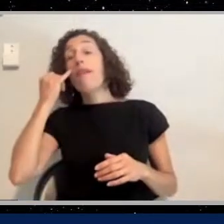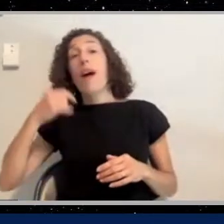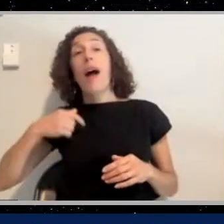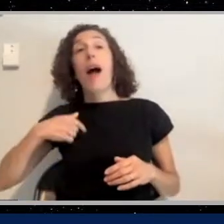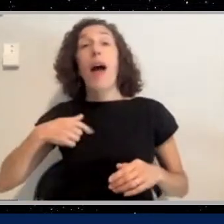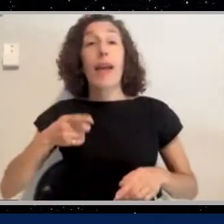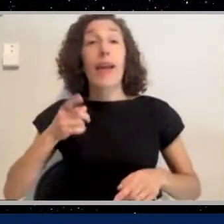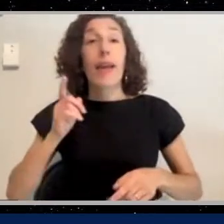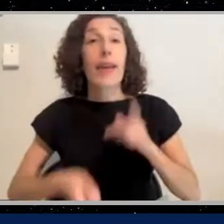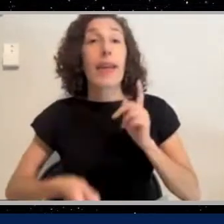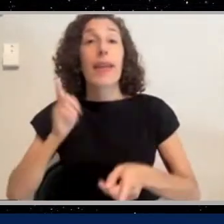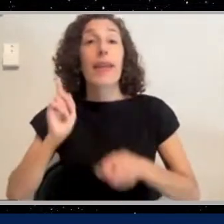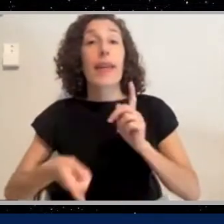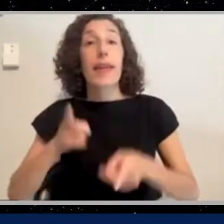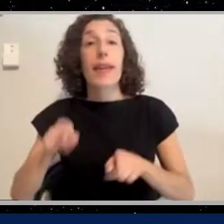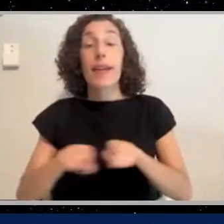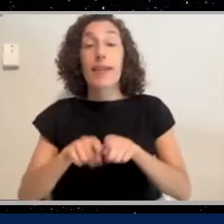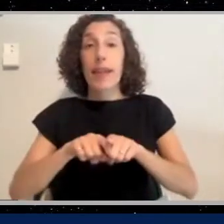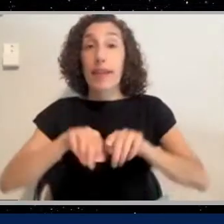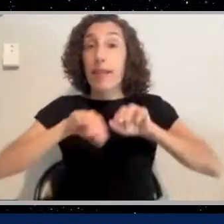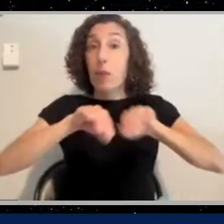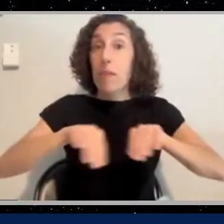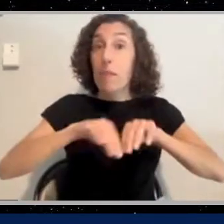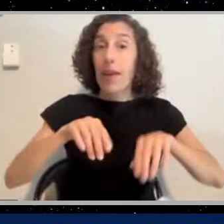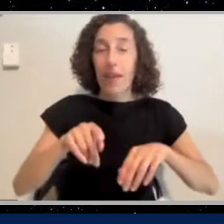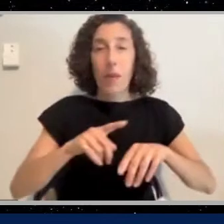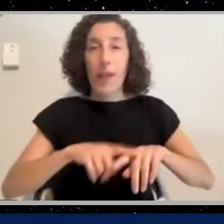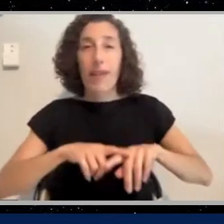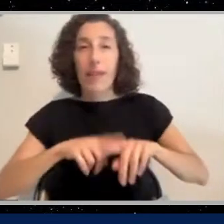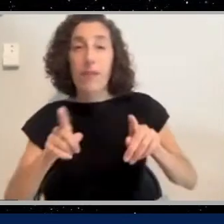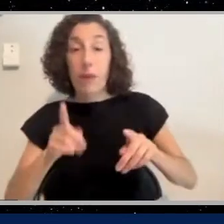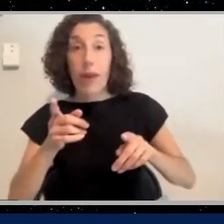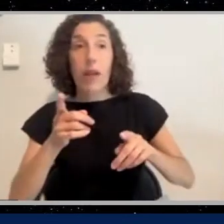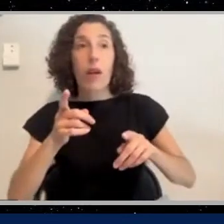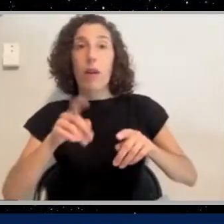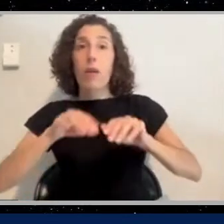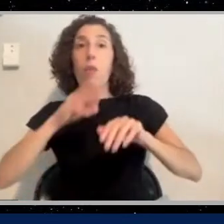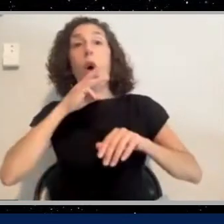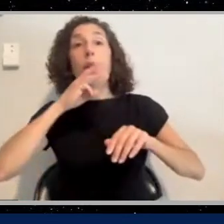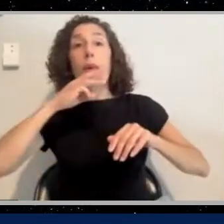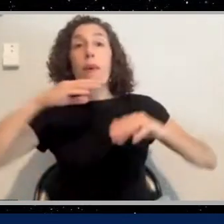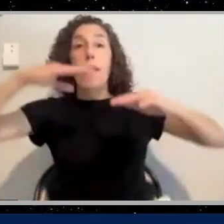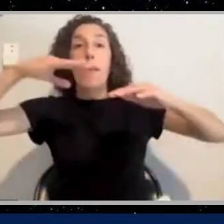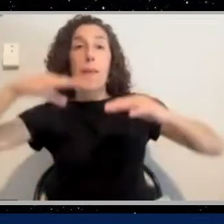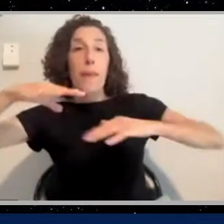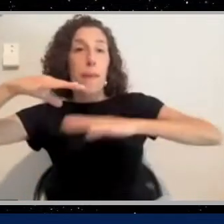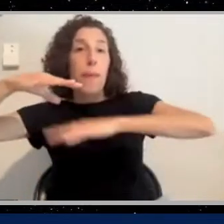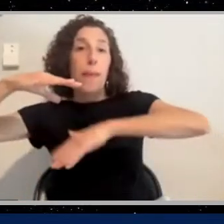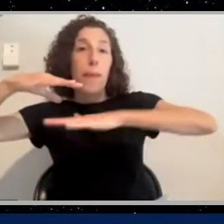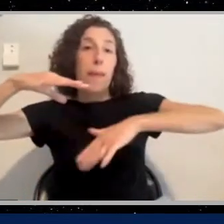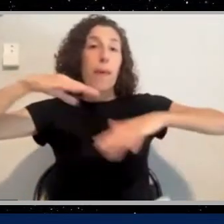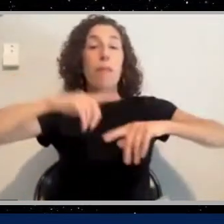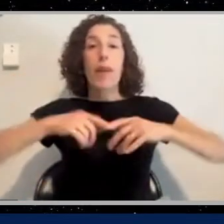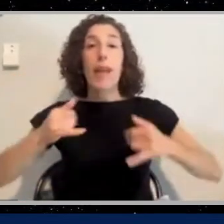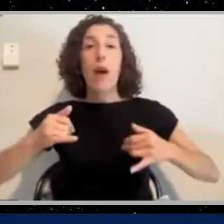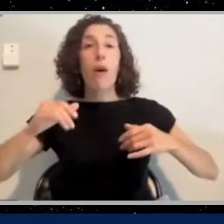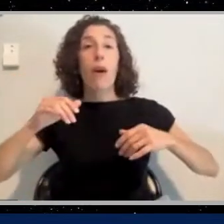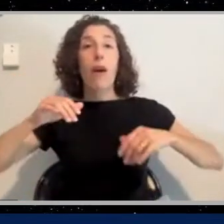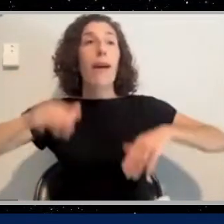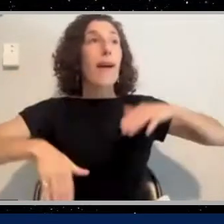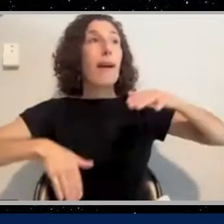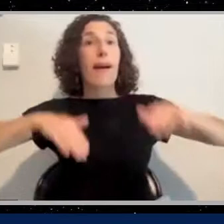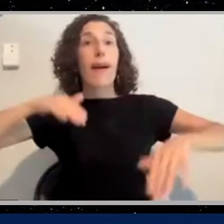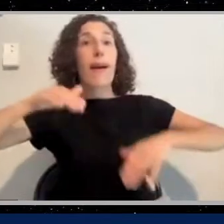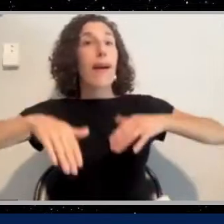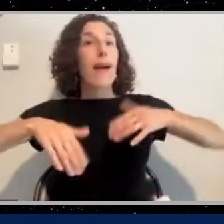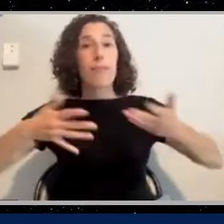So it's just more kicking people by accident when you do that. But it was, how does that work as well? And that was the other big thing, was what